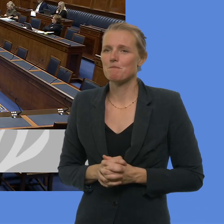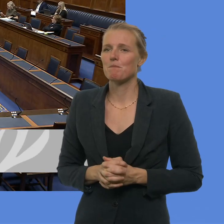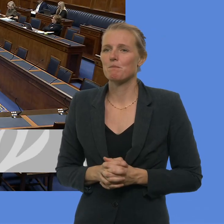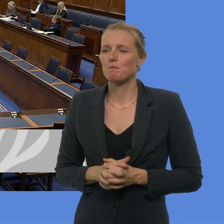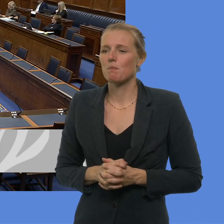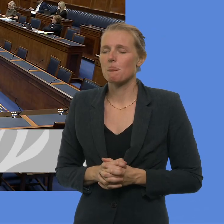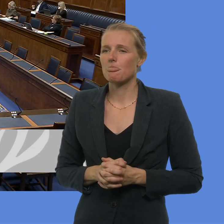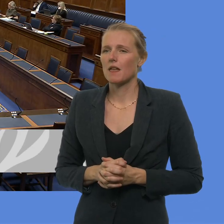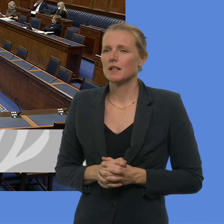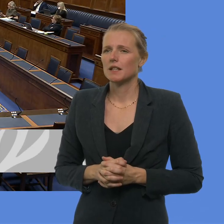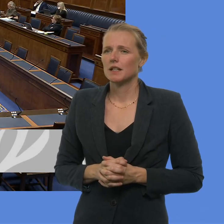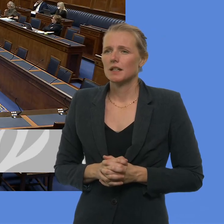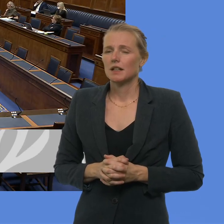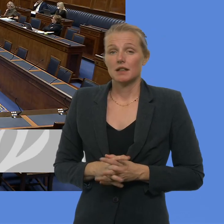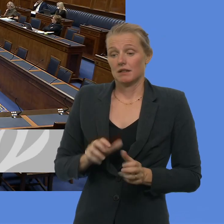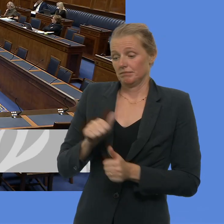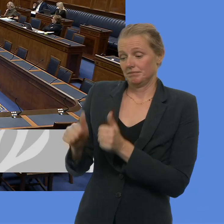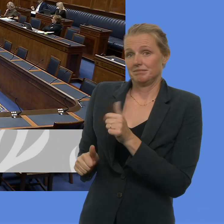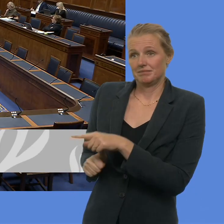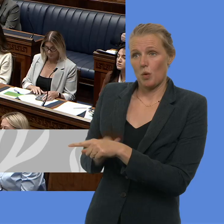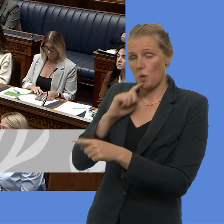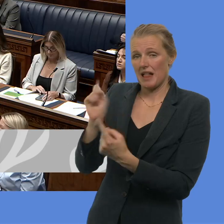With your permission, Junior Minister Riley will answer this question.